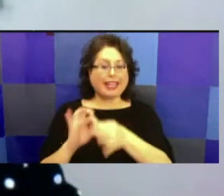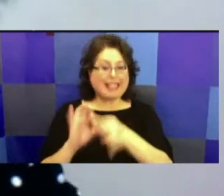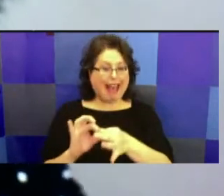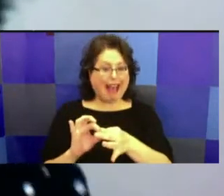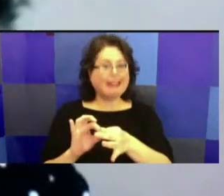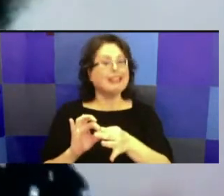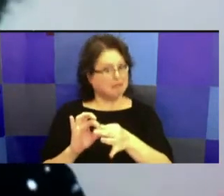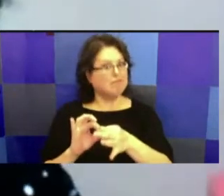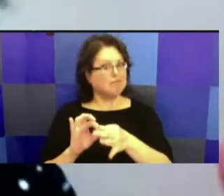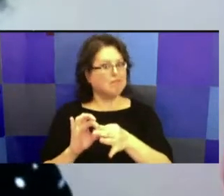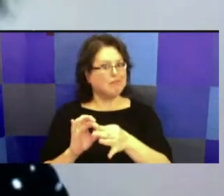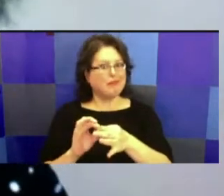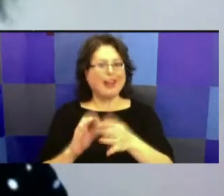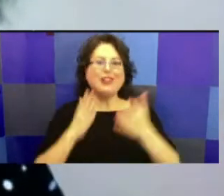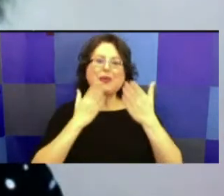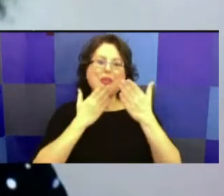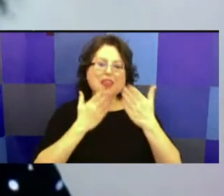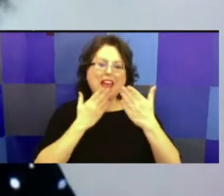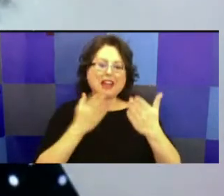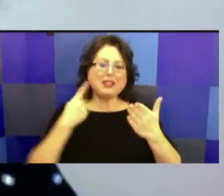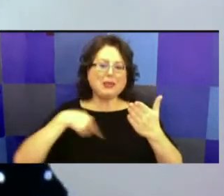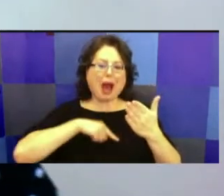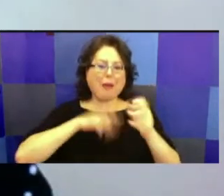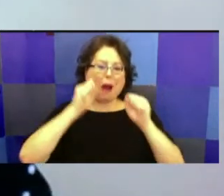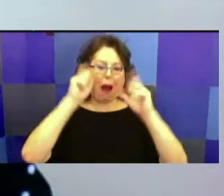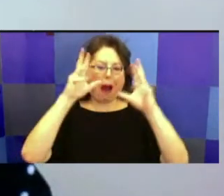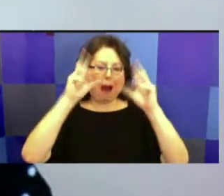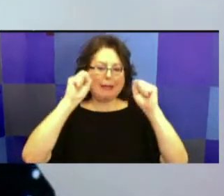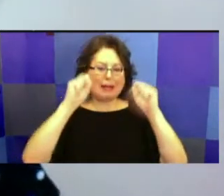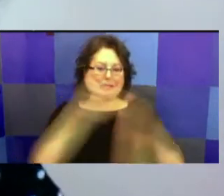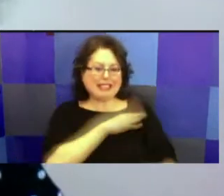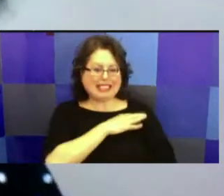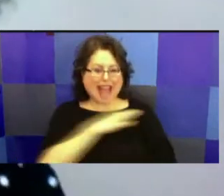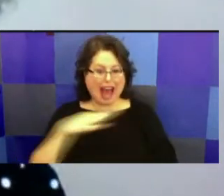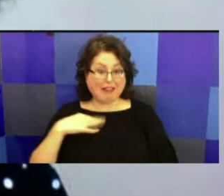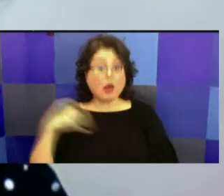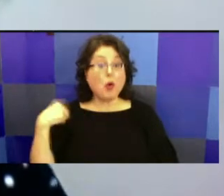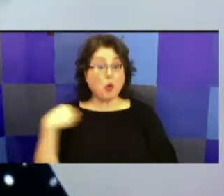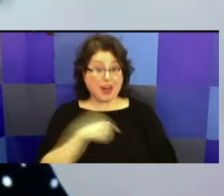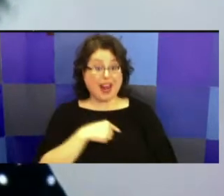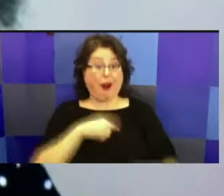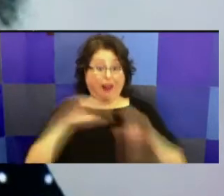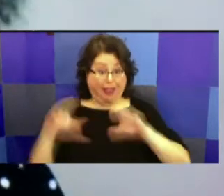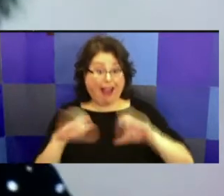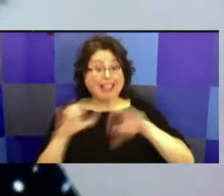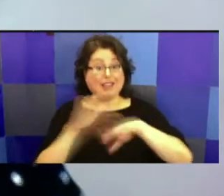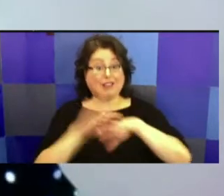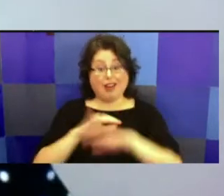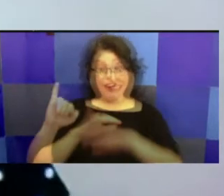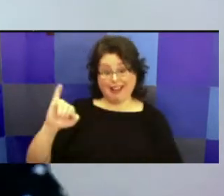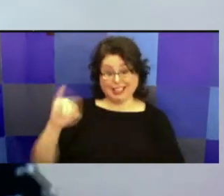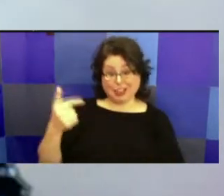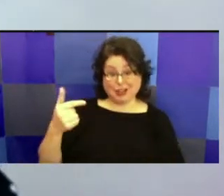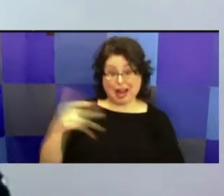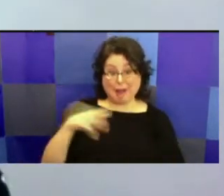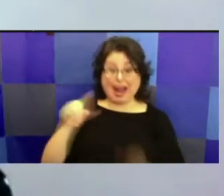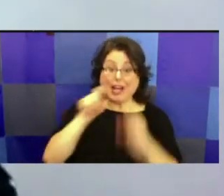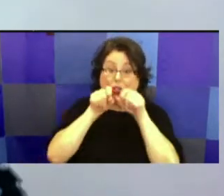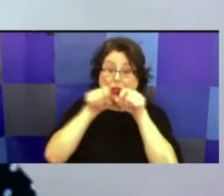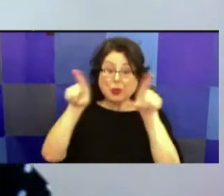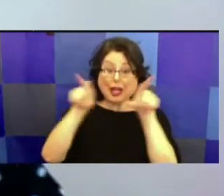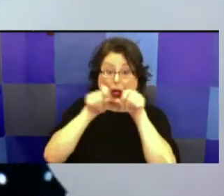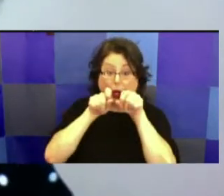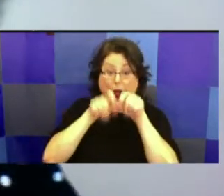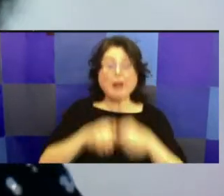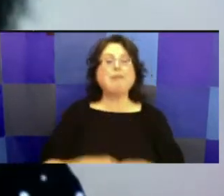We, thanks to our amazing staff, are very active on Instagram and Twitter. You'll see some